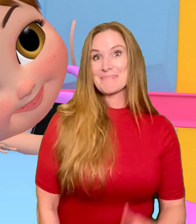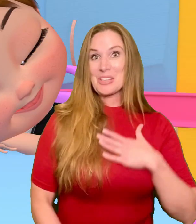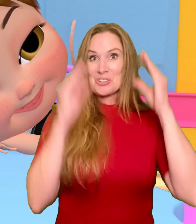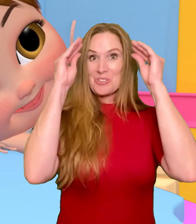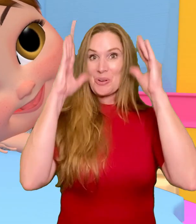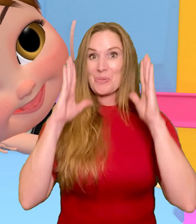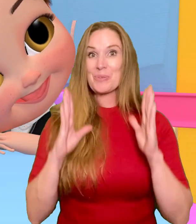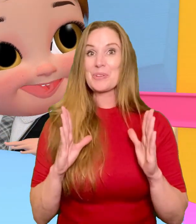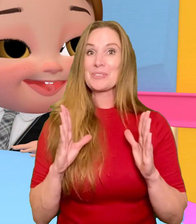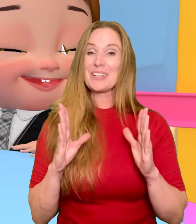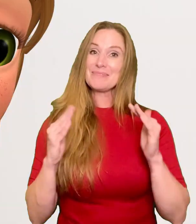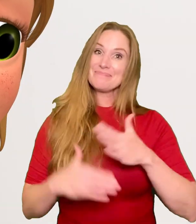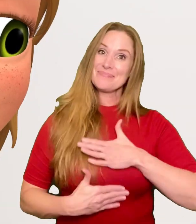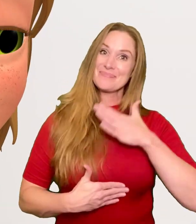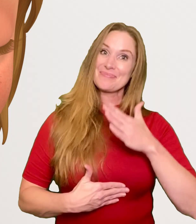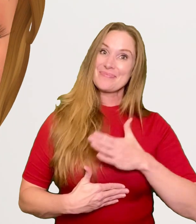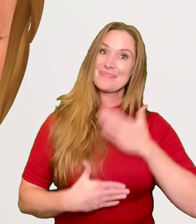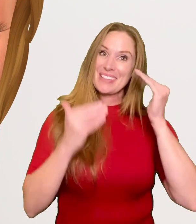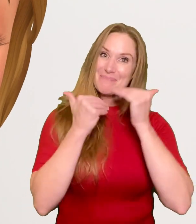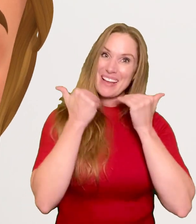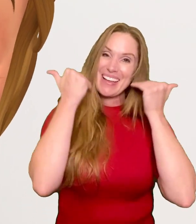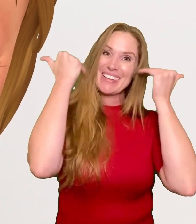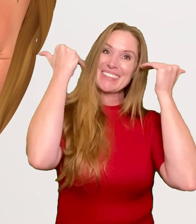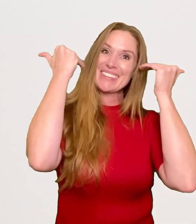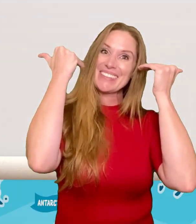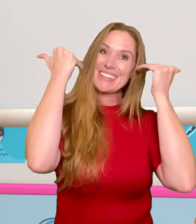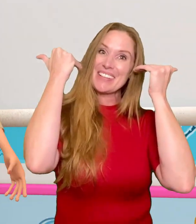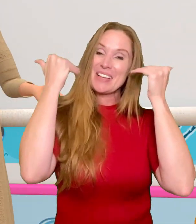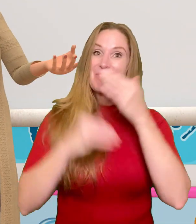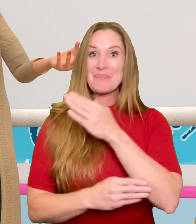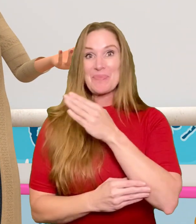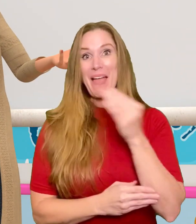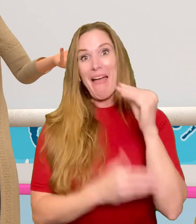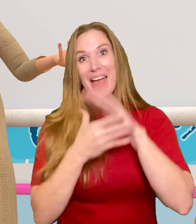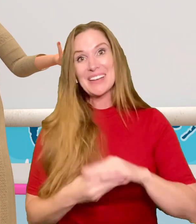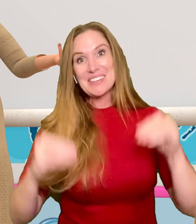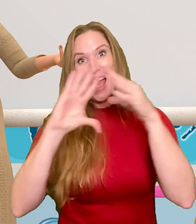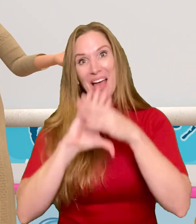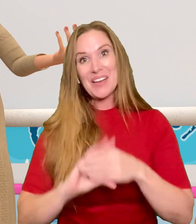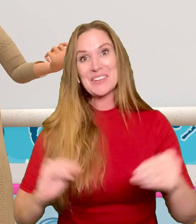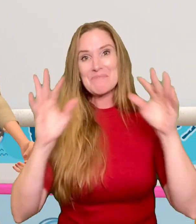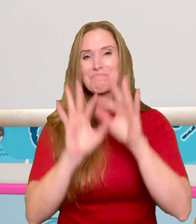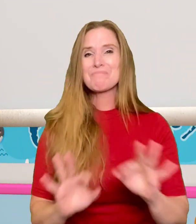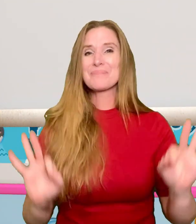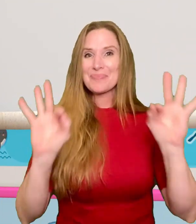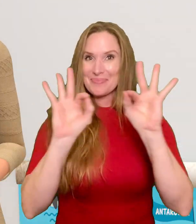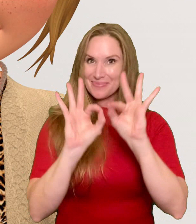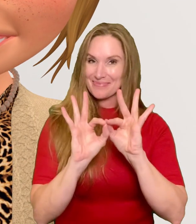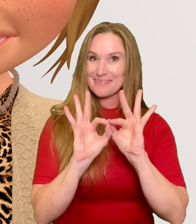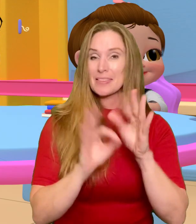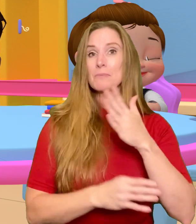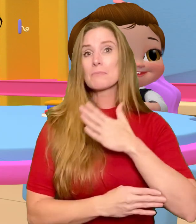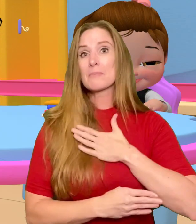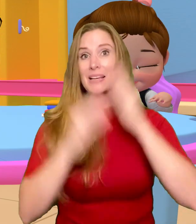My teacher wears a happy smile And tells stories that are